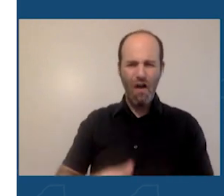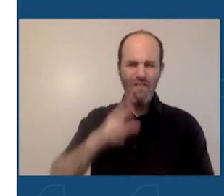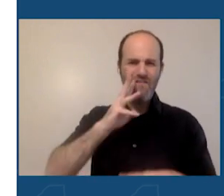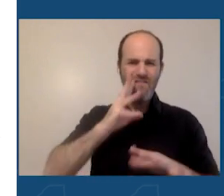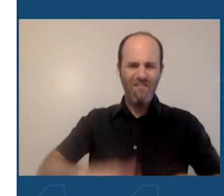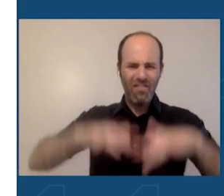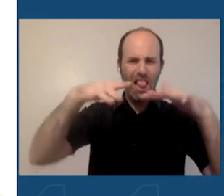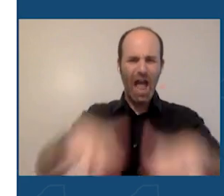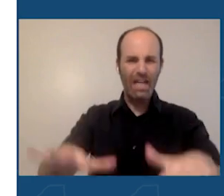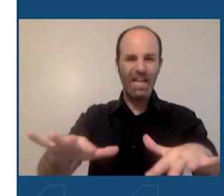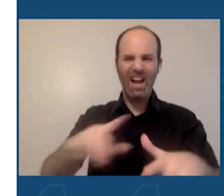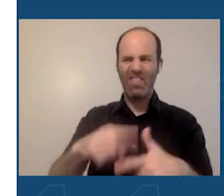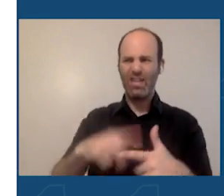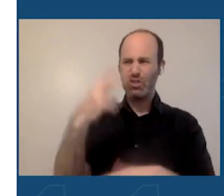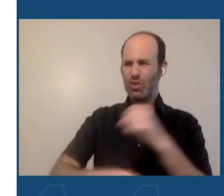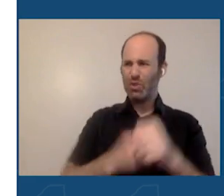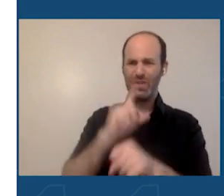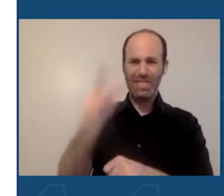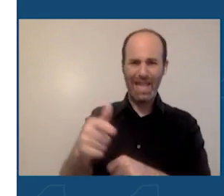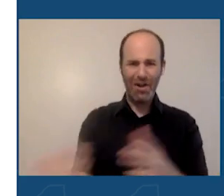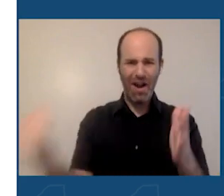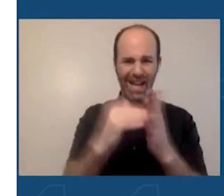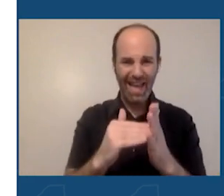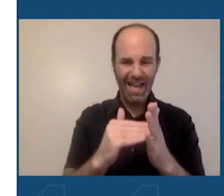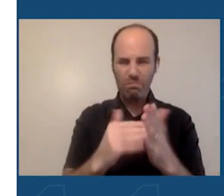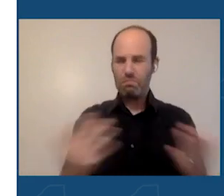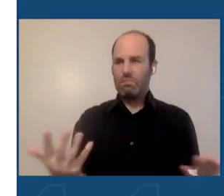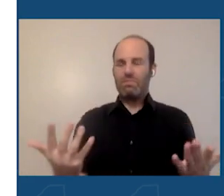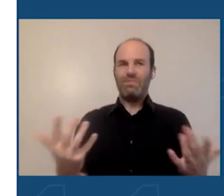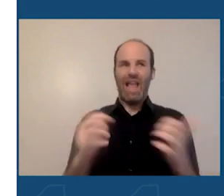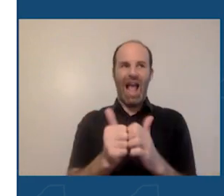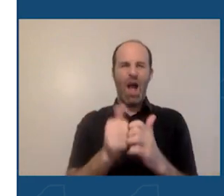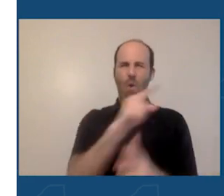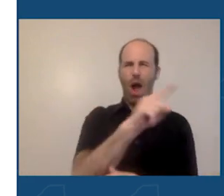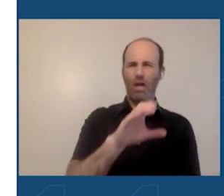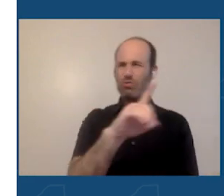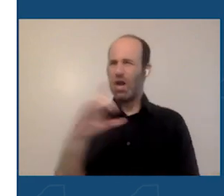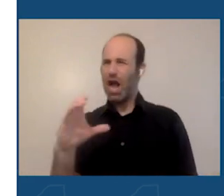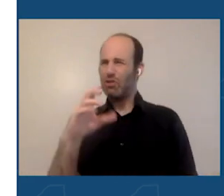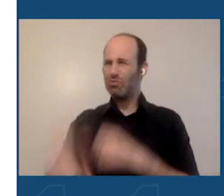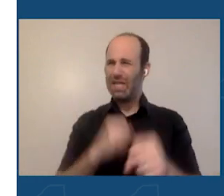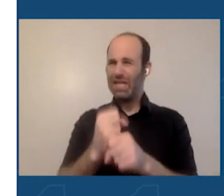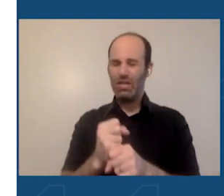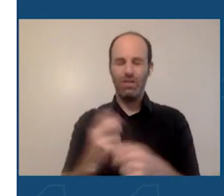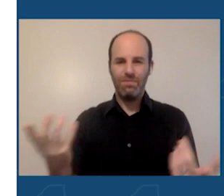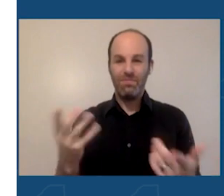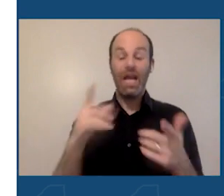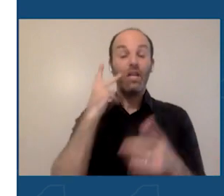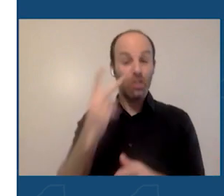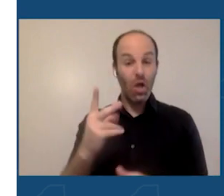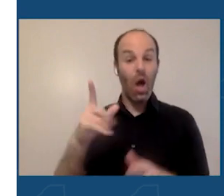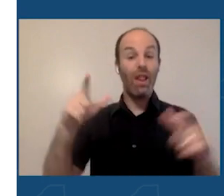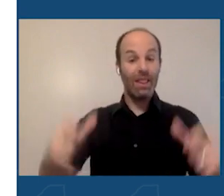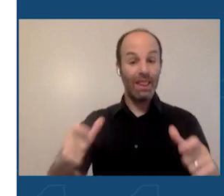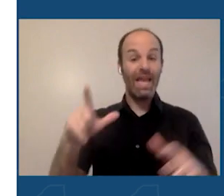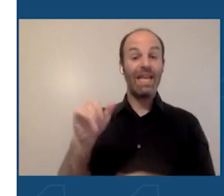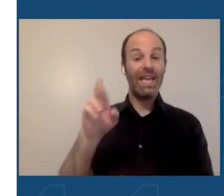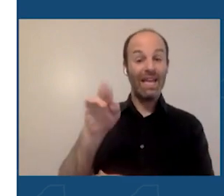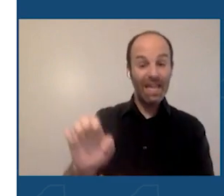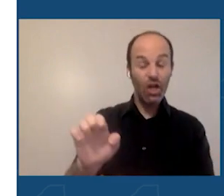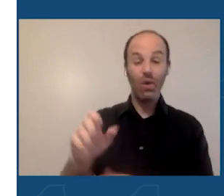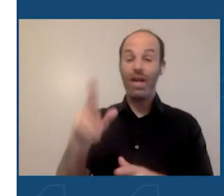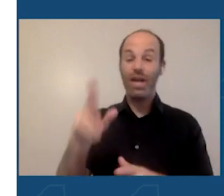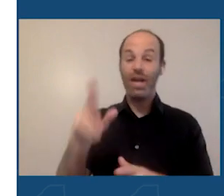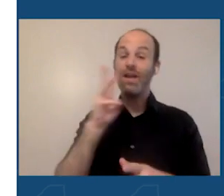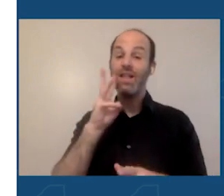should have been left alone, right? So that's what we're going through. I saw that on Lake Erie, I saw it on Lake Ontario, and I absolutely saw it as I came up here